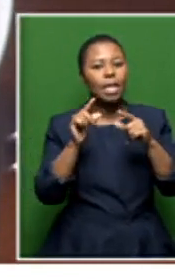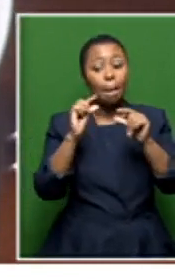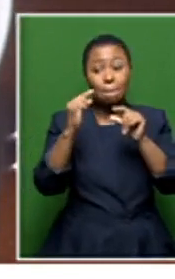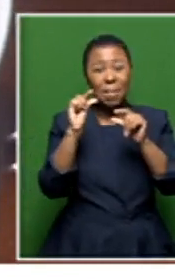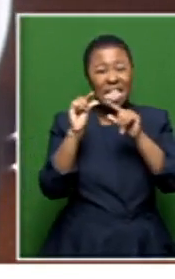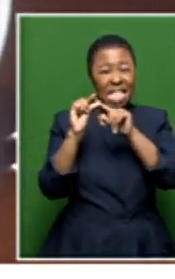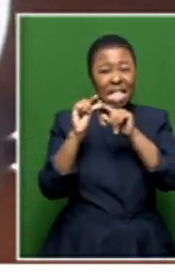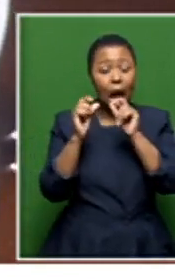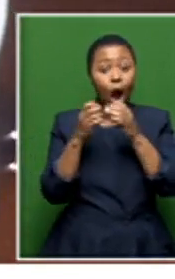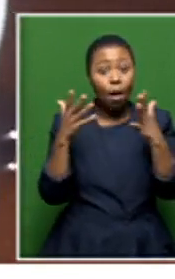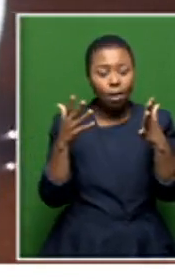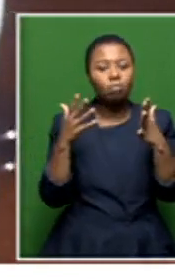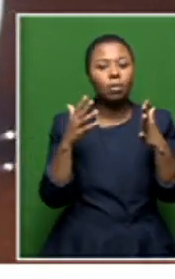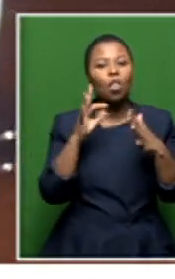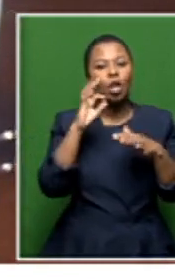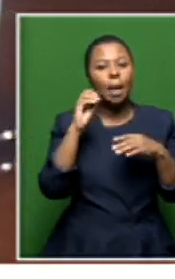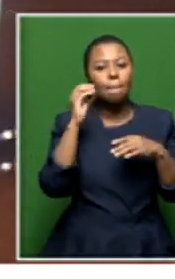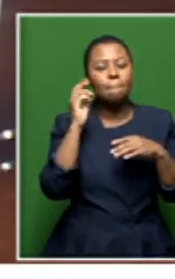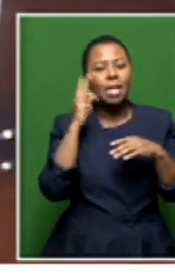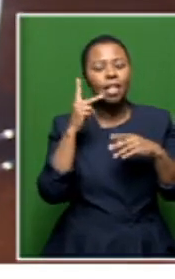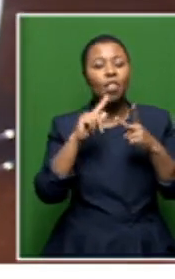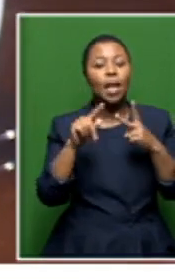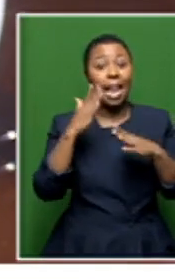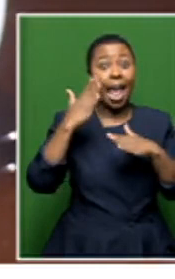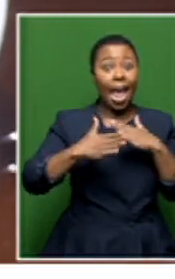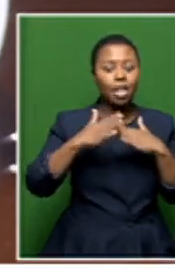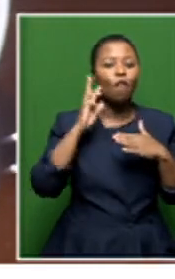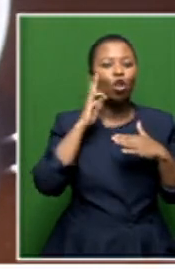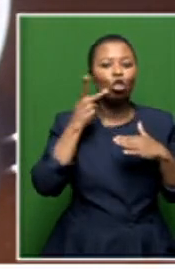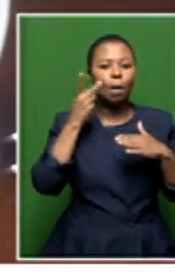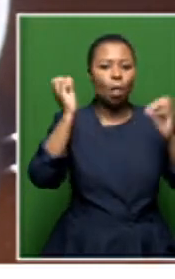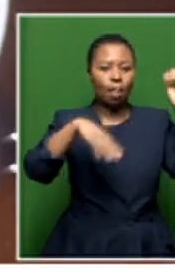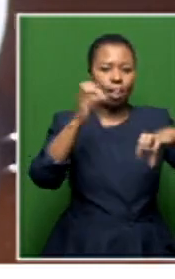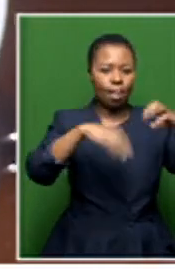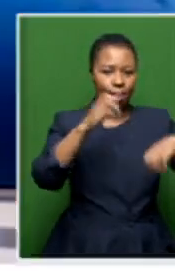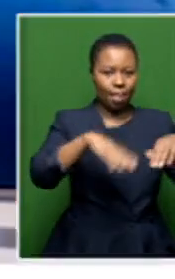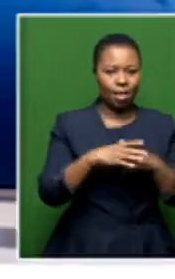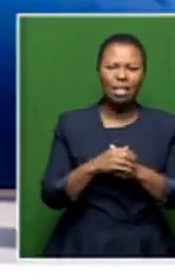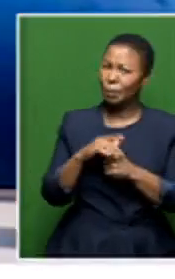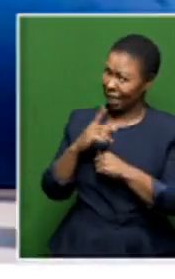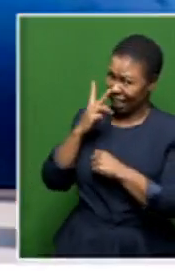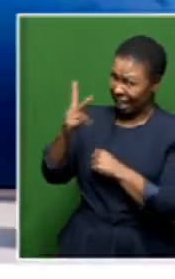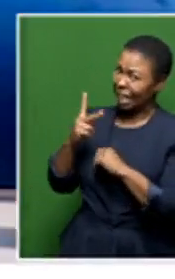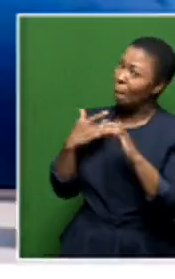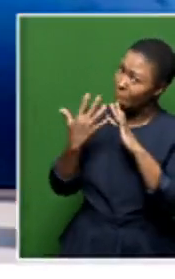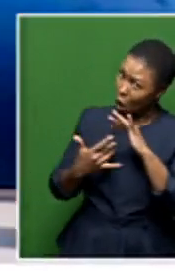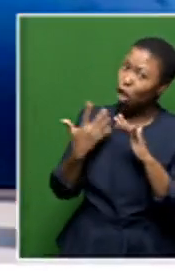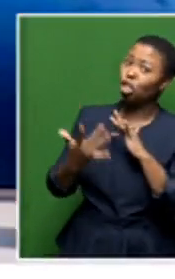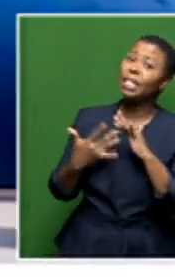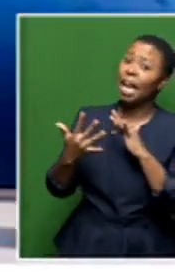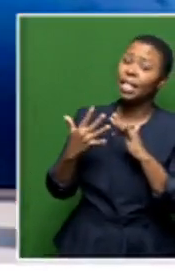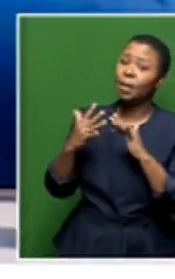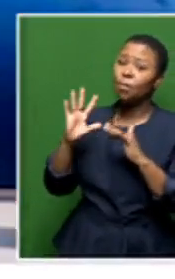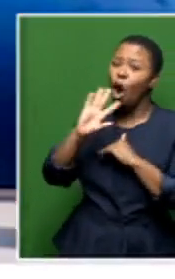are. Okay. And you're good to go. Then you add your veggies at the end. Yeah. And I've noticed that you're quite passionate about making you know,